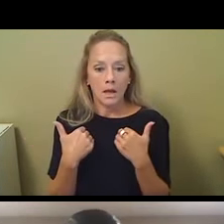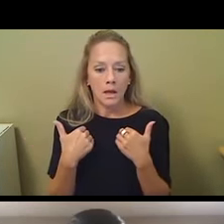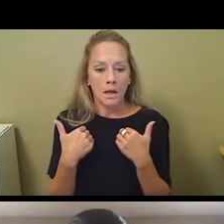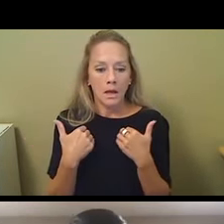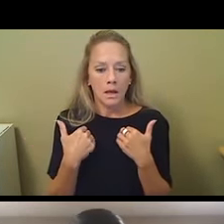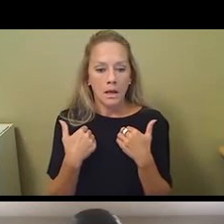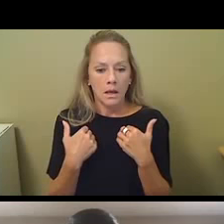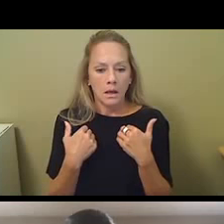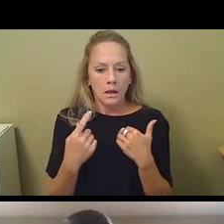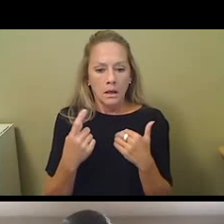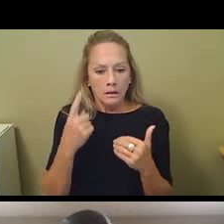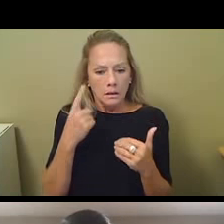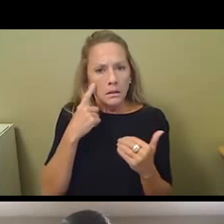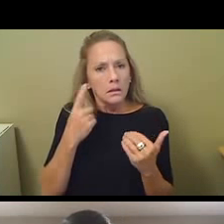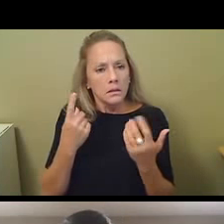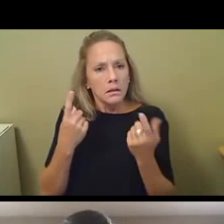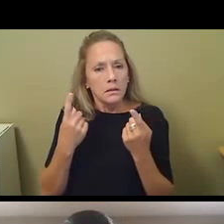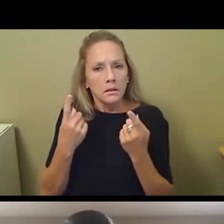as a result of